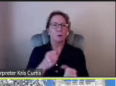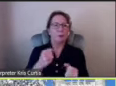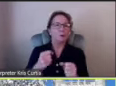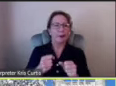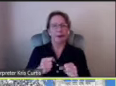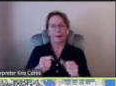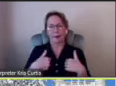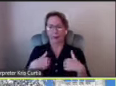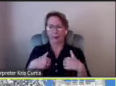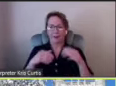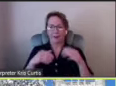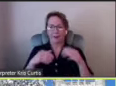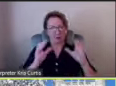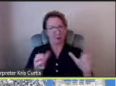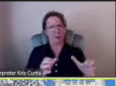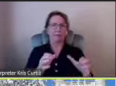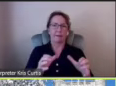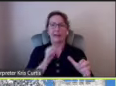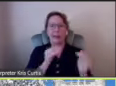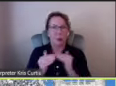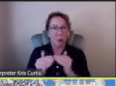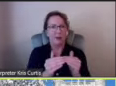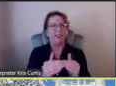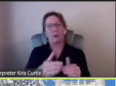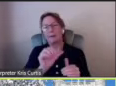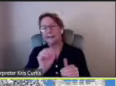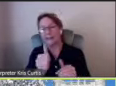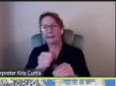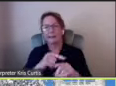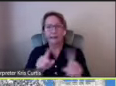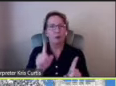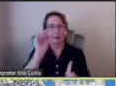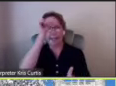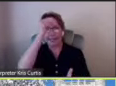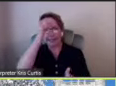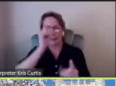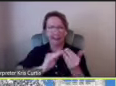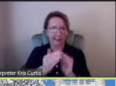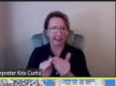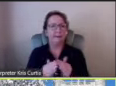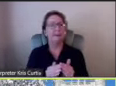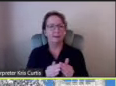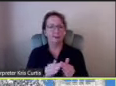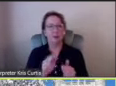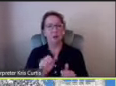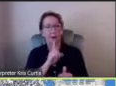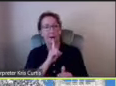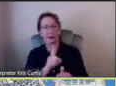cities. These are data from 10 Indian cities on floor area, electricity use, LPG, and you can actually see